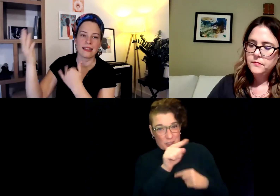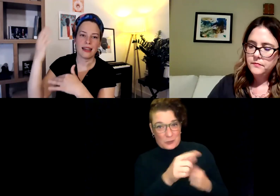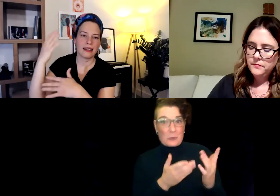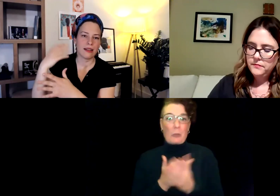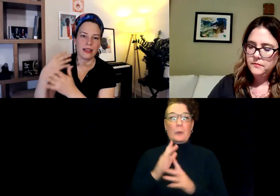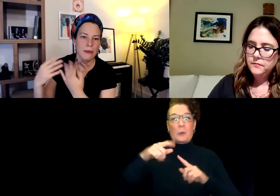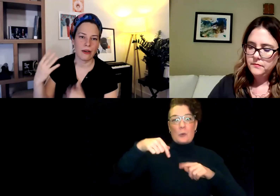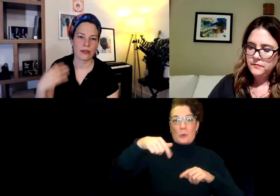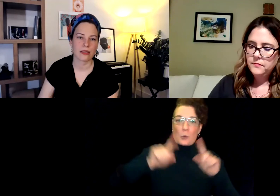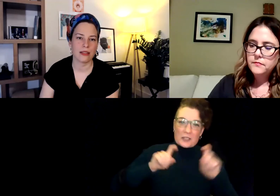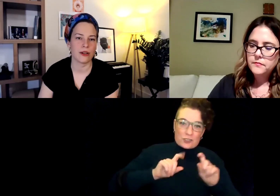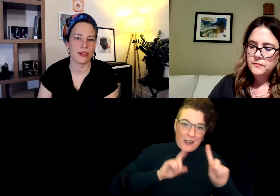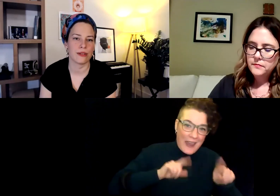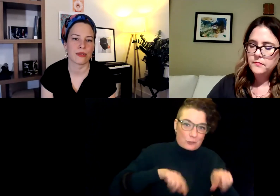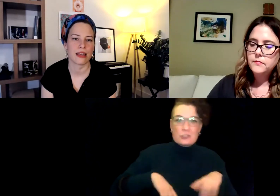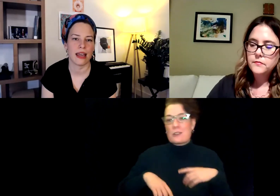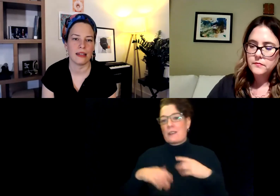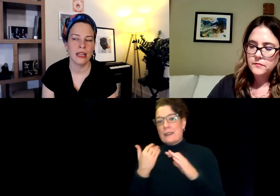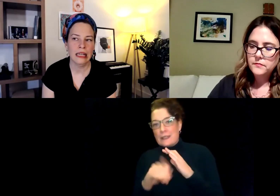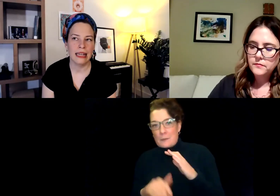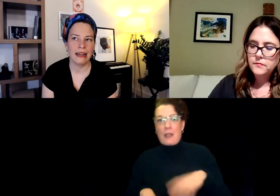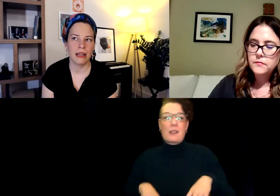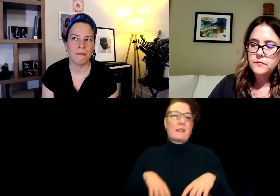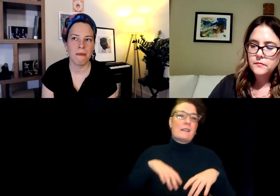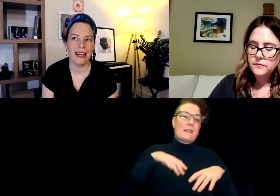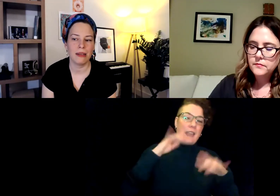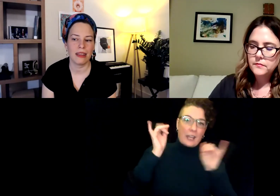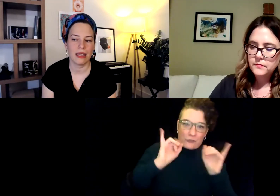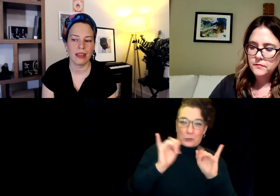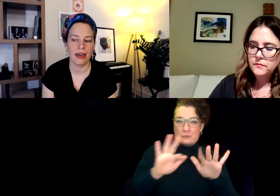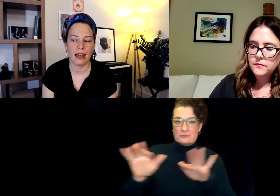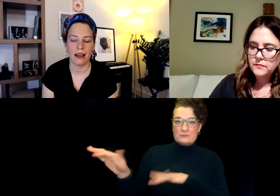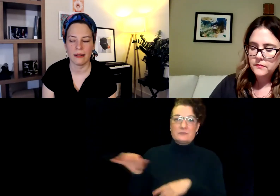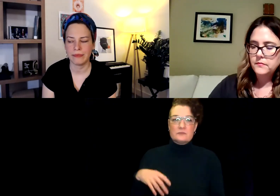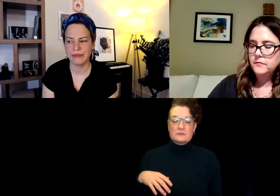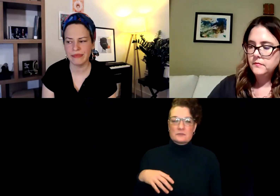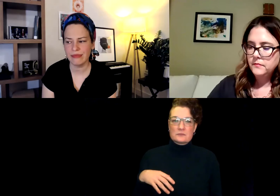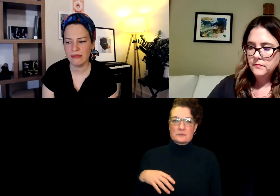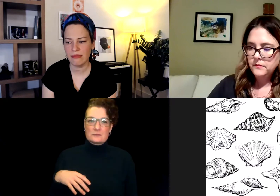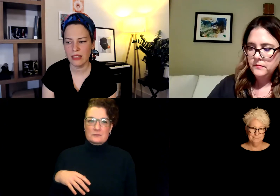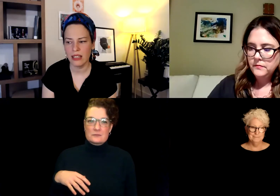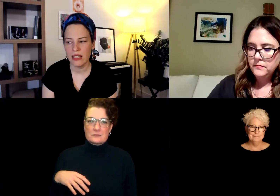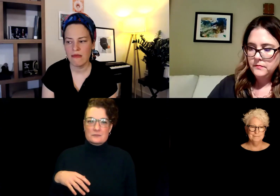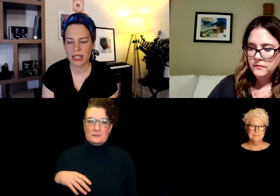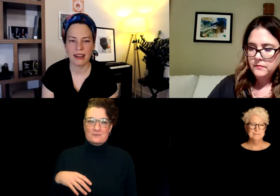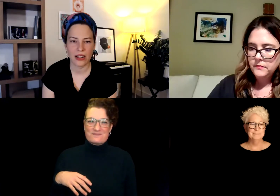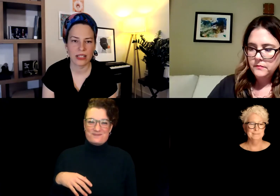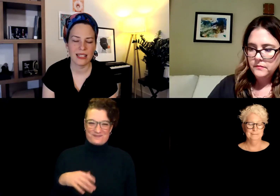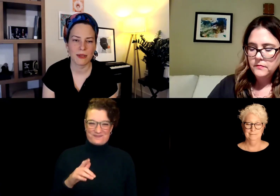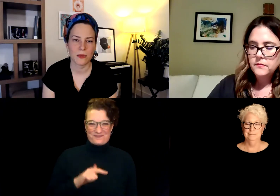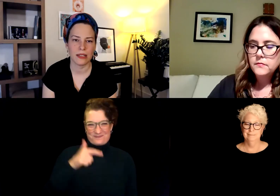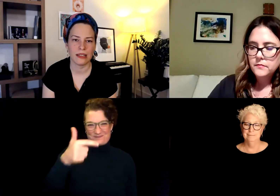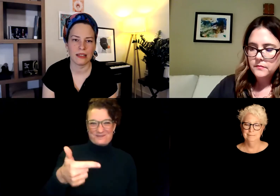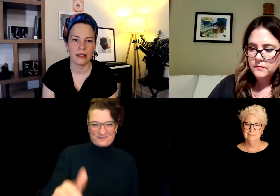Q&As, like emails, interviews, and it made me think that the